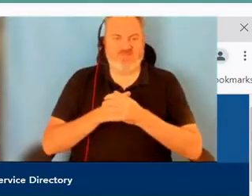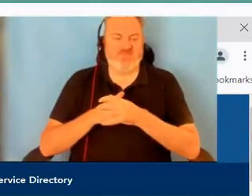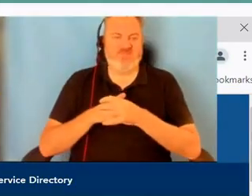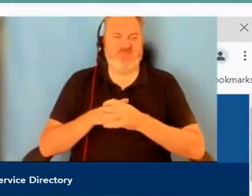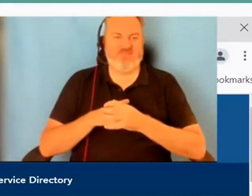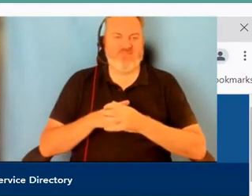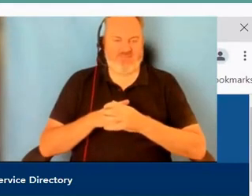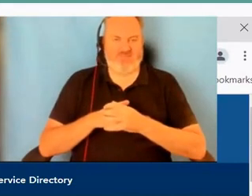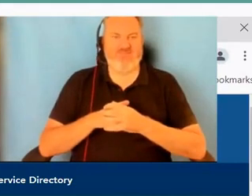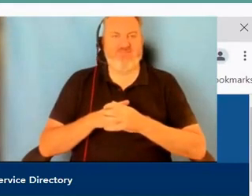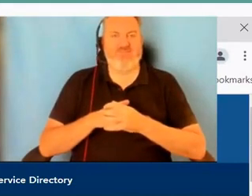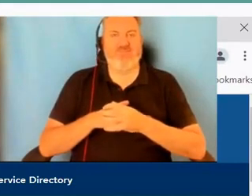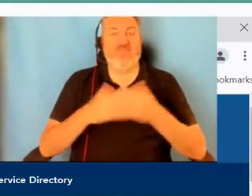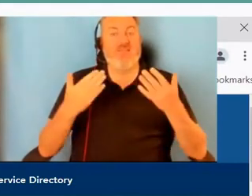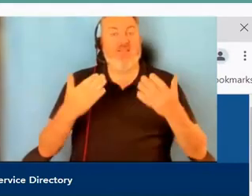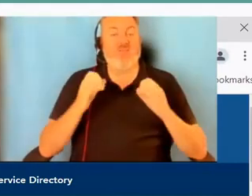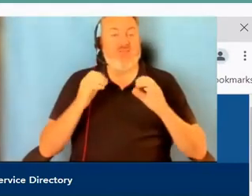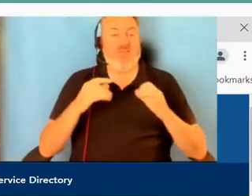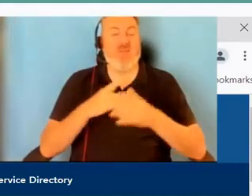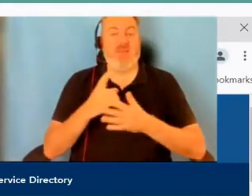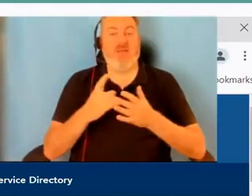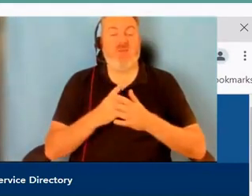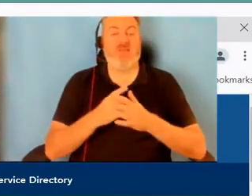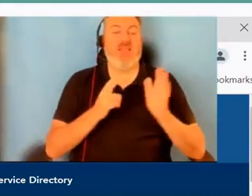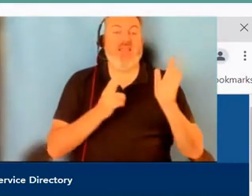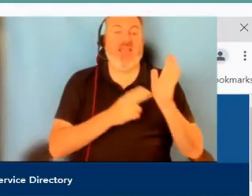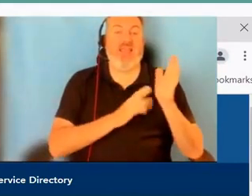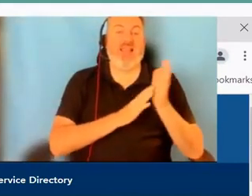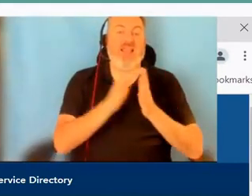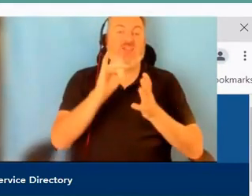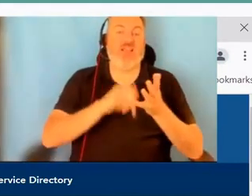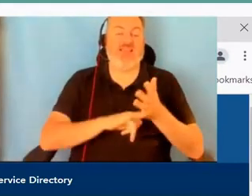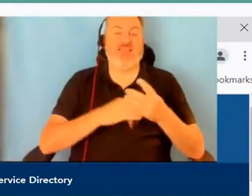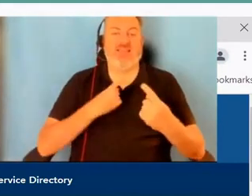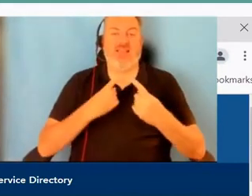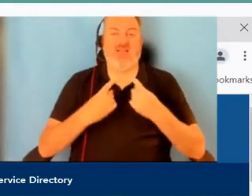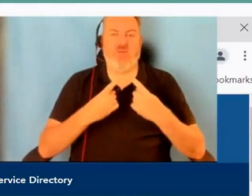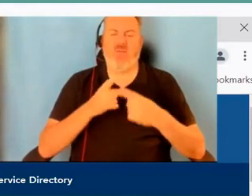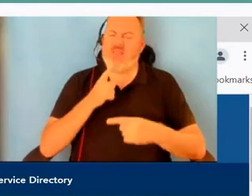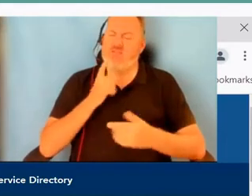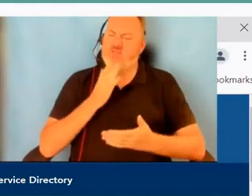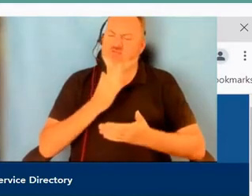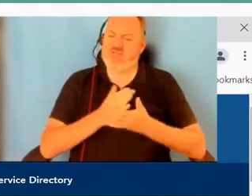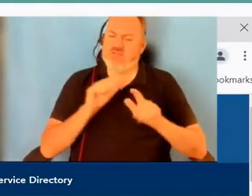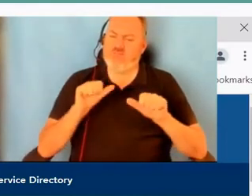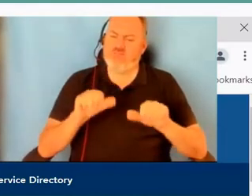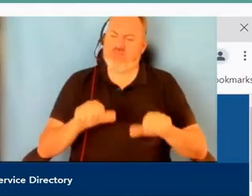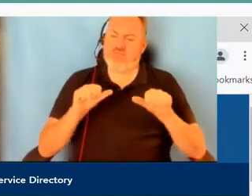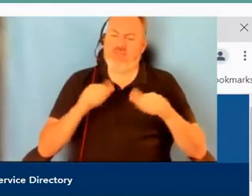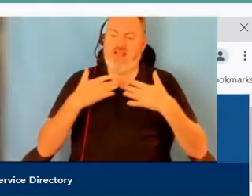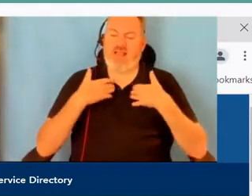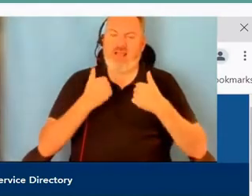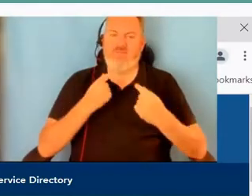I'm just going to wrap up now by just letting you know the best place to go if you're looking for trusted healthcare information. So rather